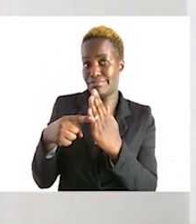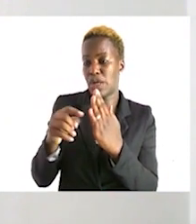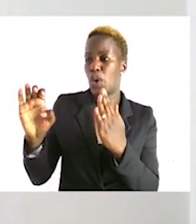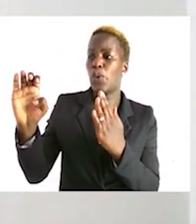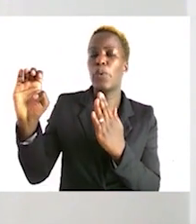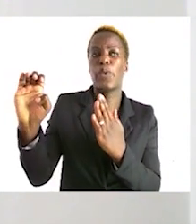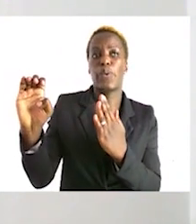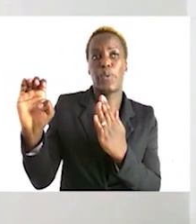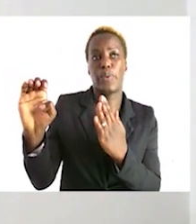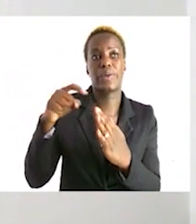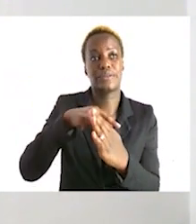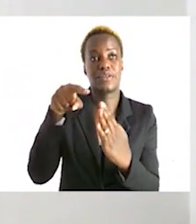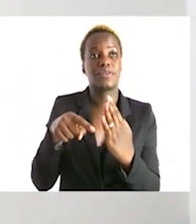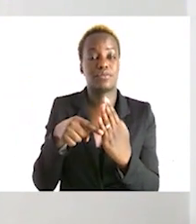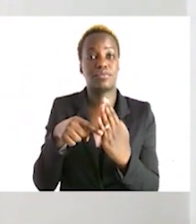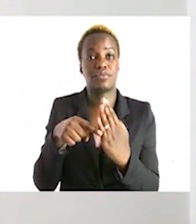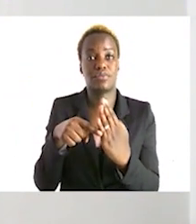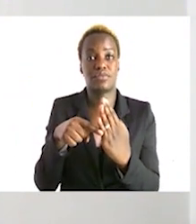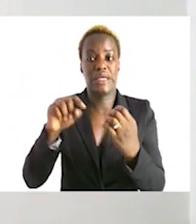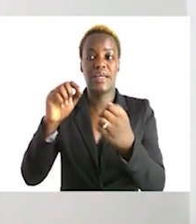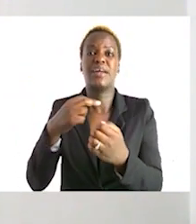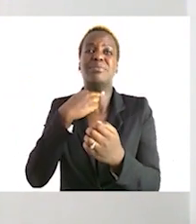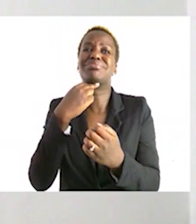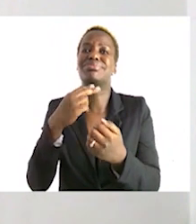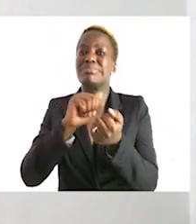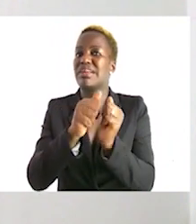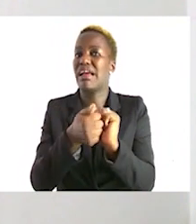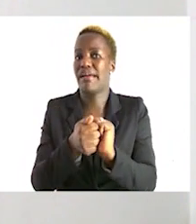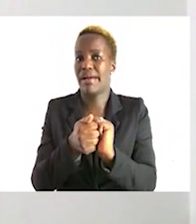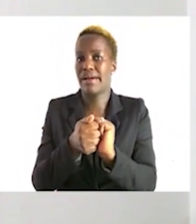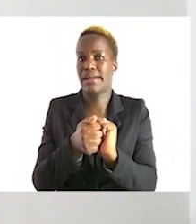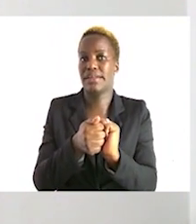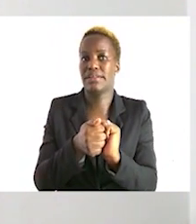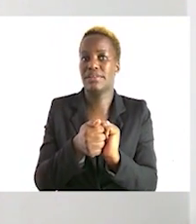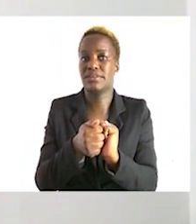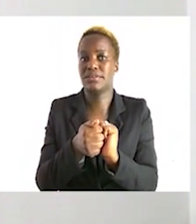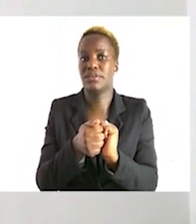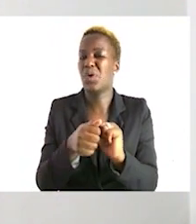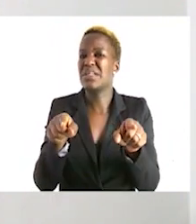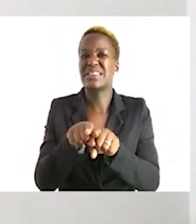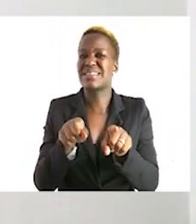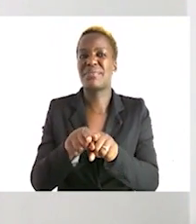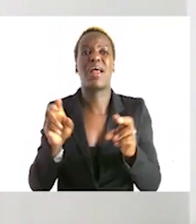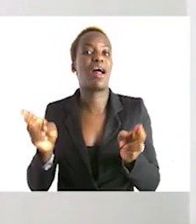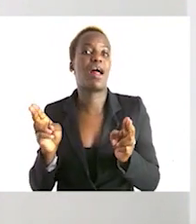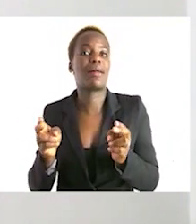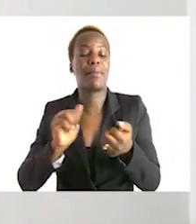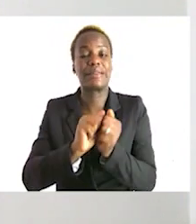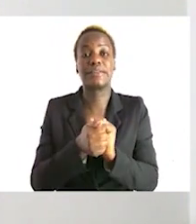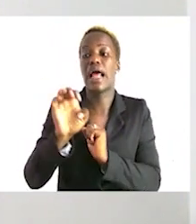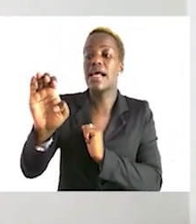itself changes. We don't pronounce it like a letter name of the alphabet, but the sound of the